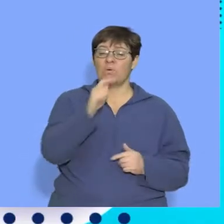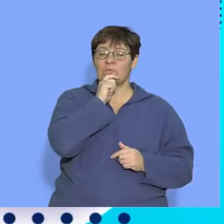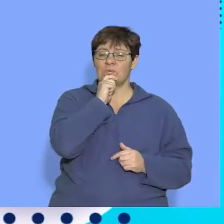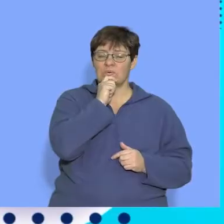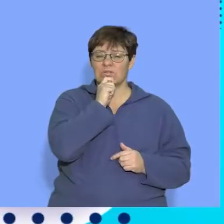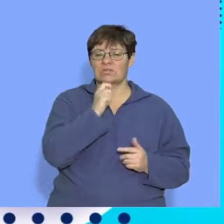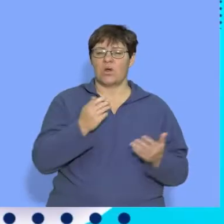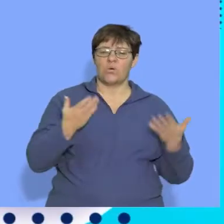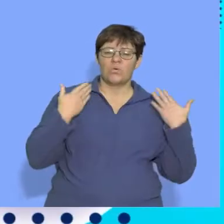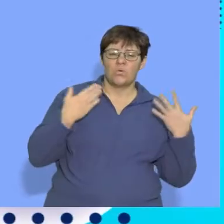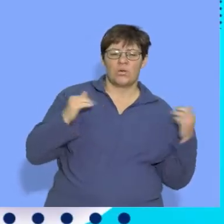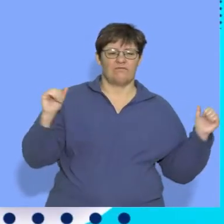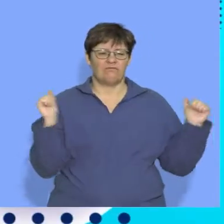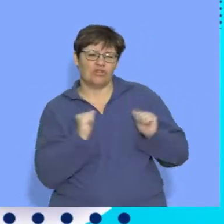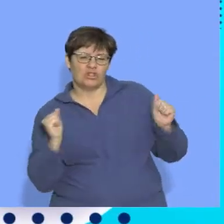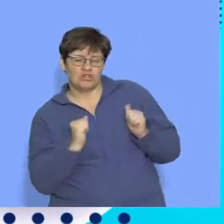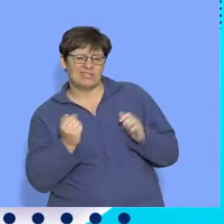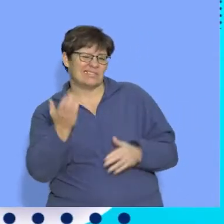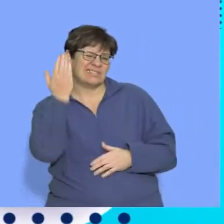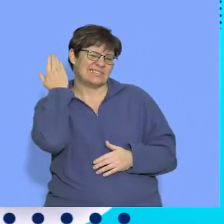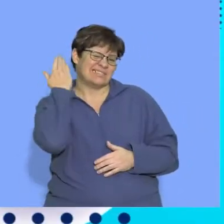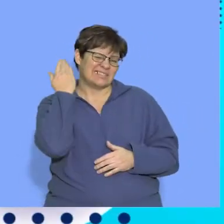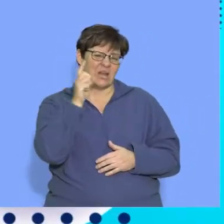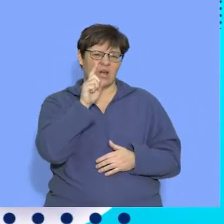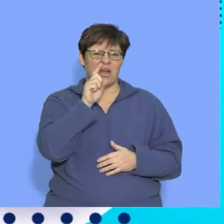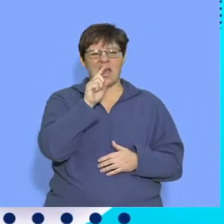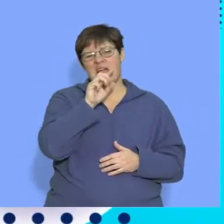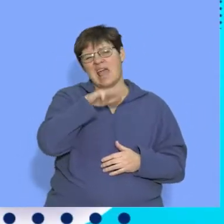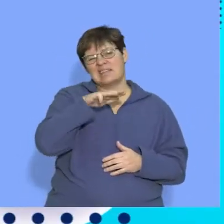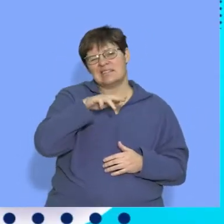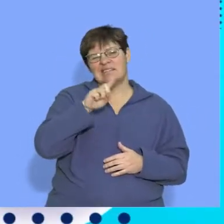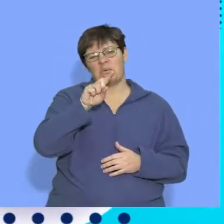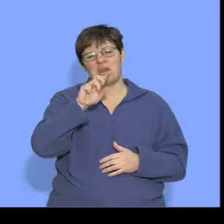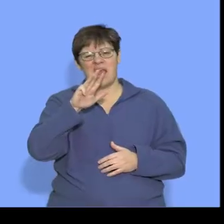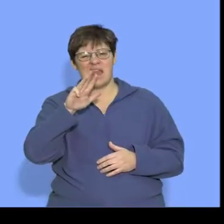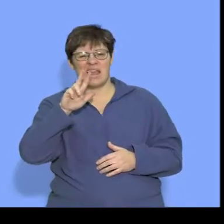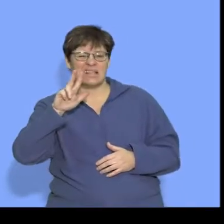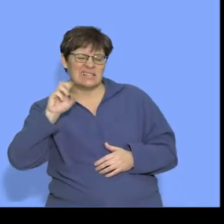and refrigerants back in the 1980s and 70s.